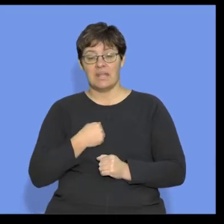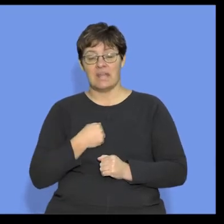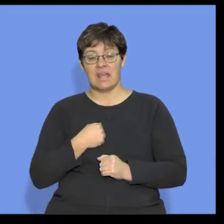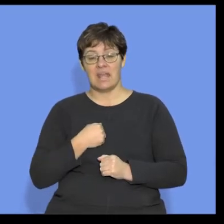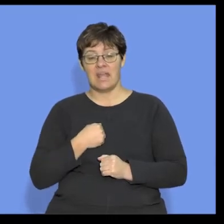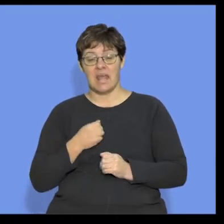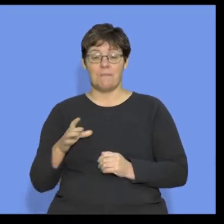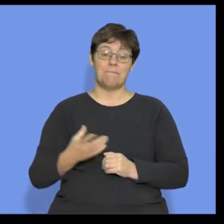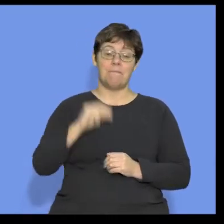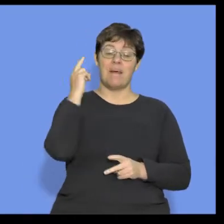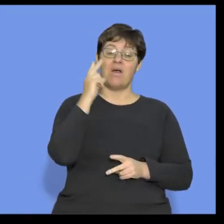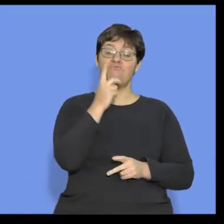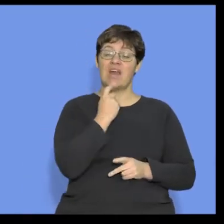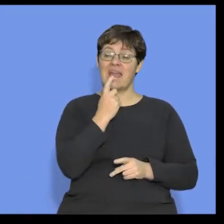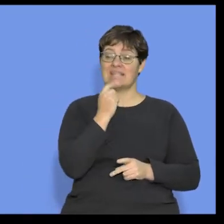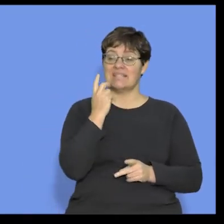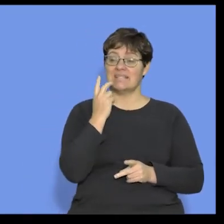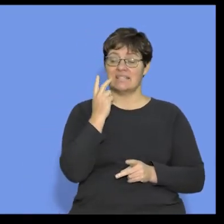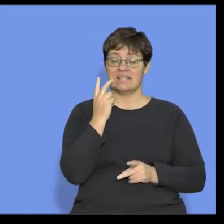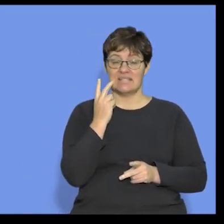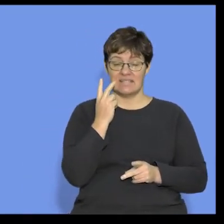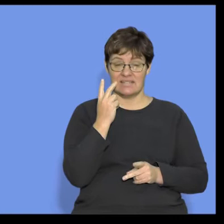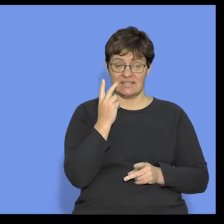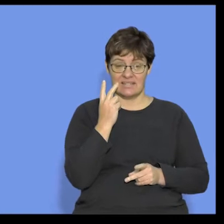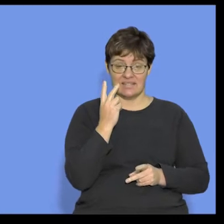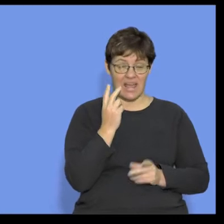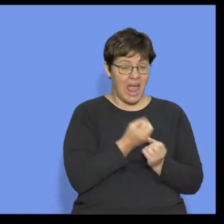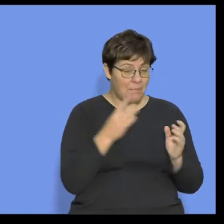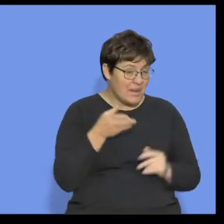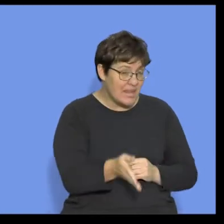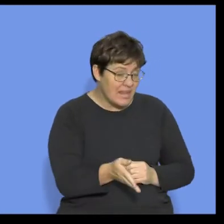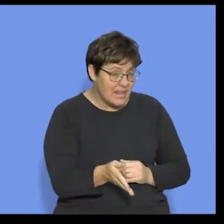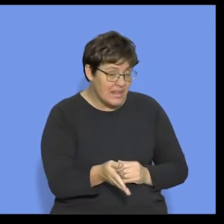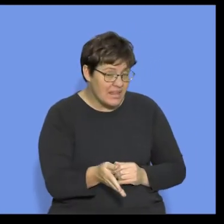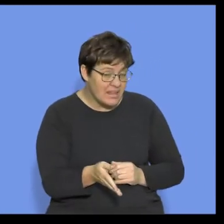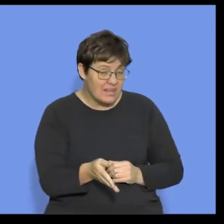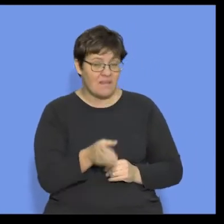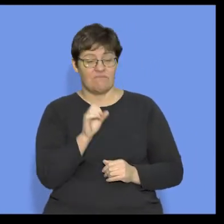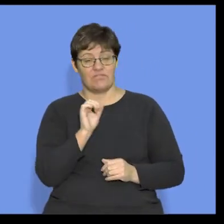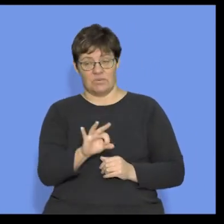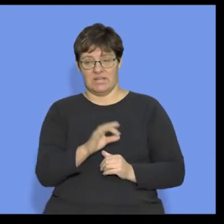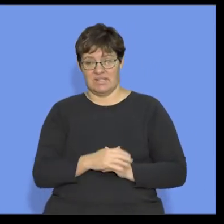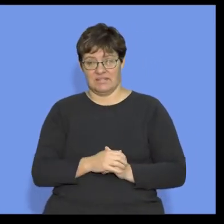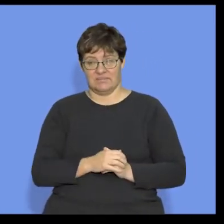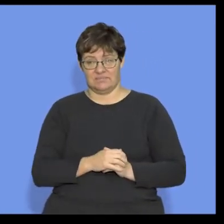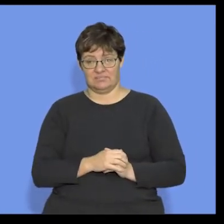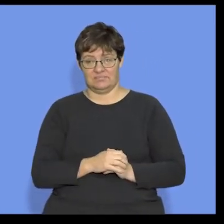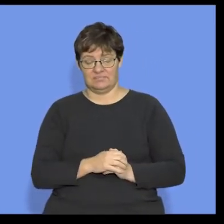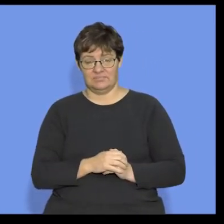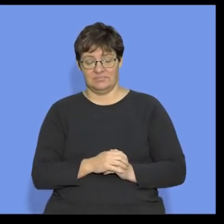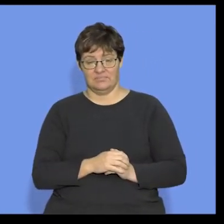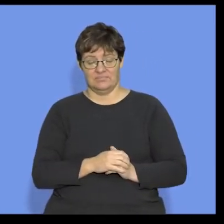chance of getting a red? How many red balls in the bag? We have 3 red